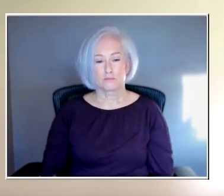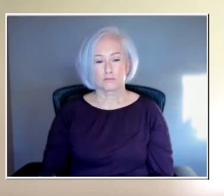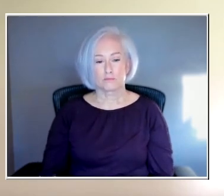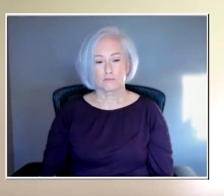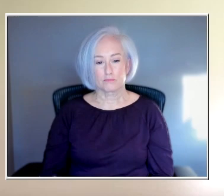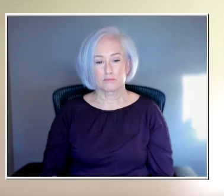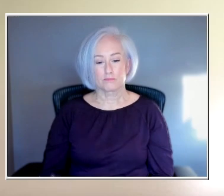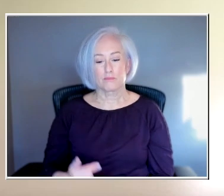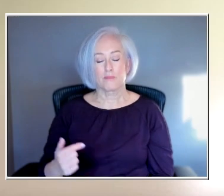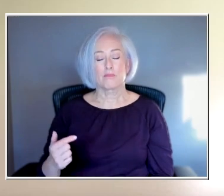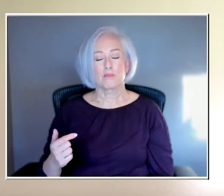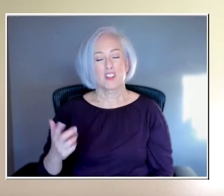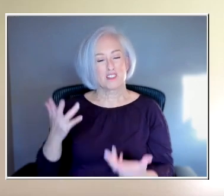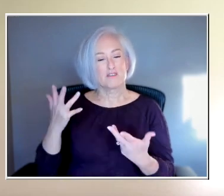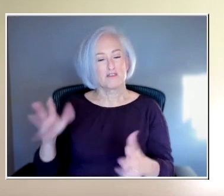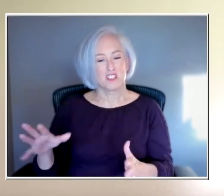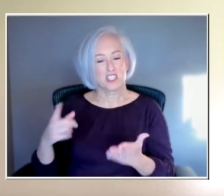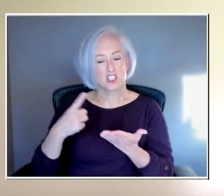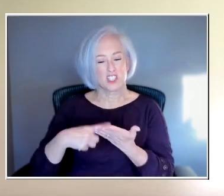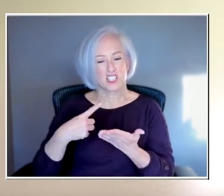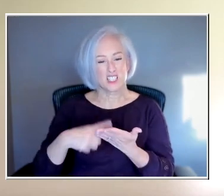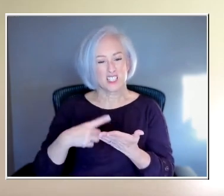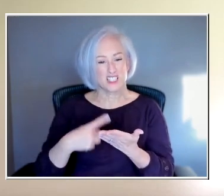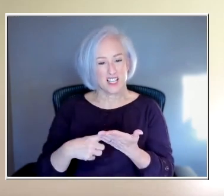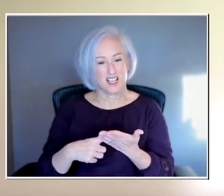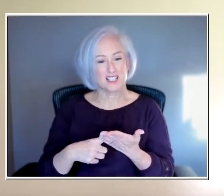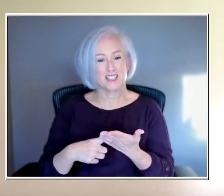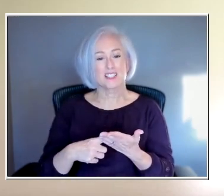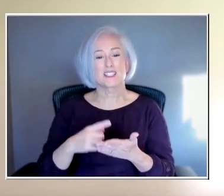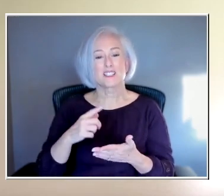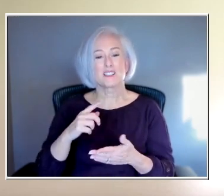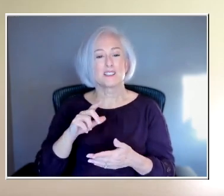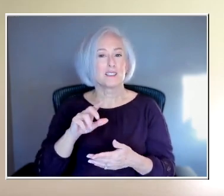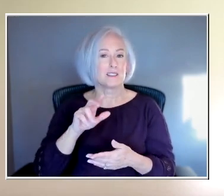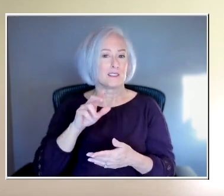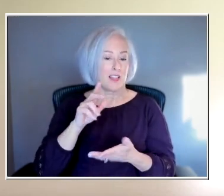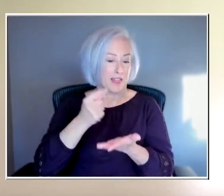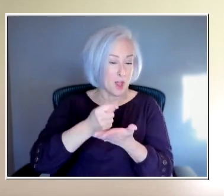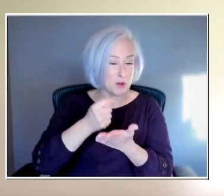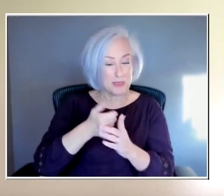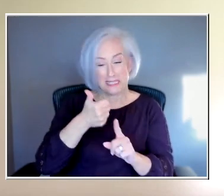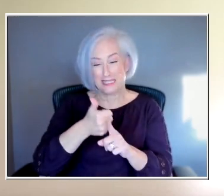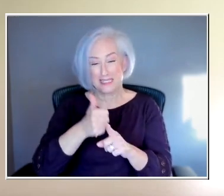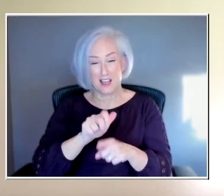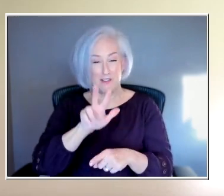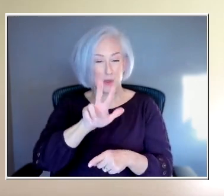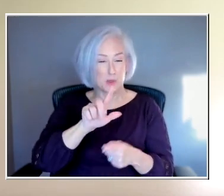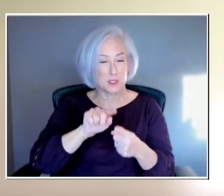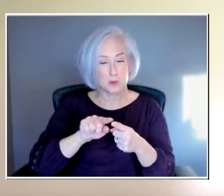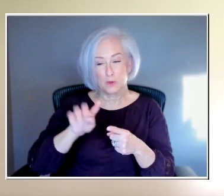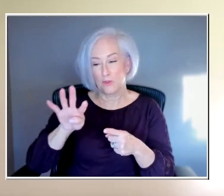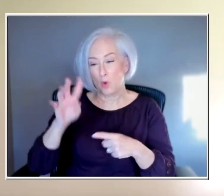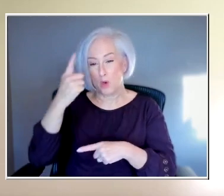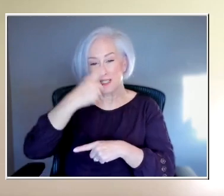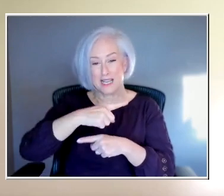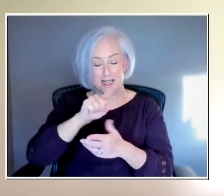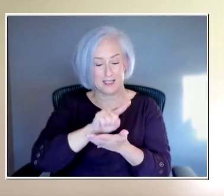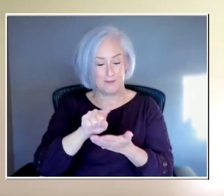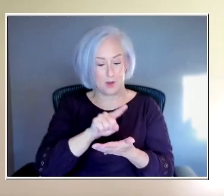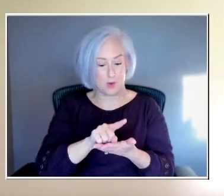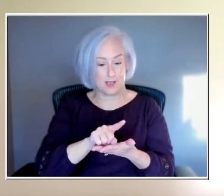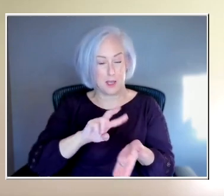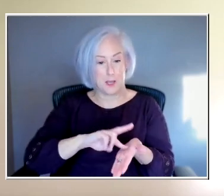already discussed, it's not more than like 3 or 4 days a week. Mm-hmm. So the really important thing falls back on the